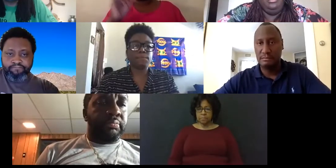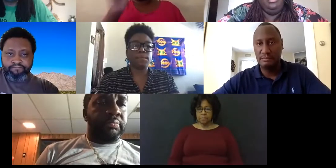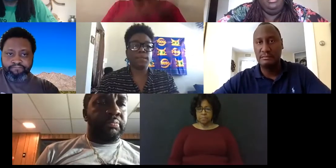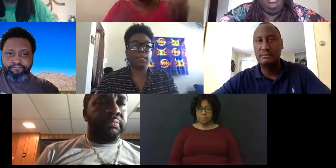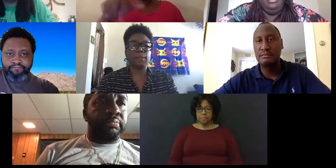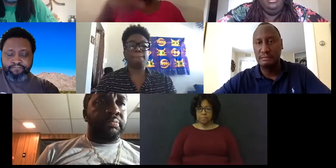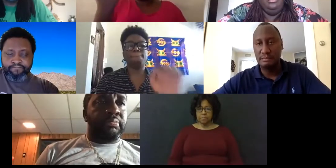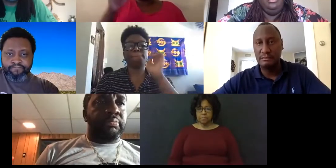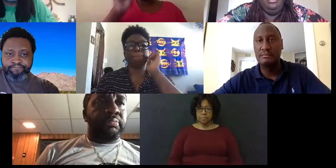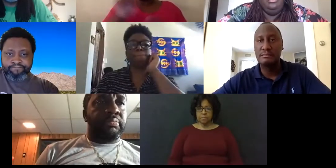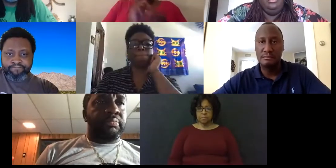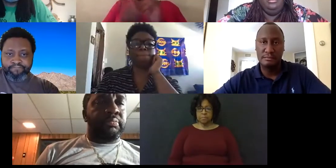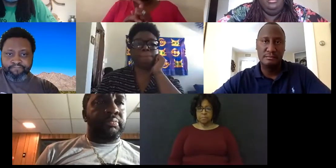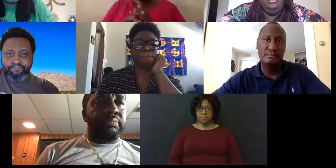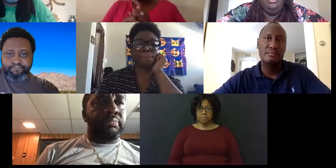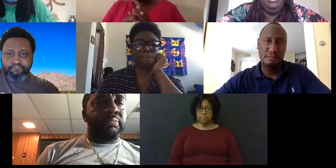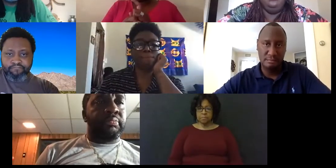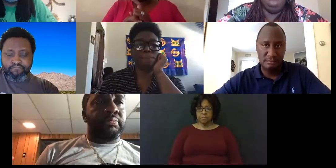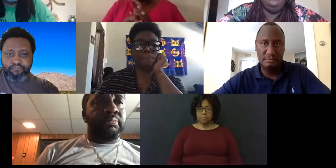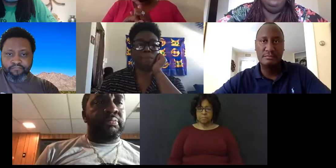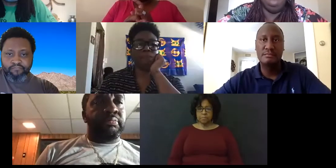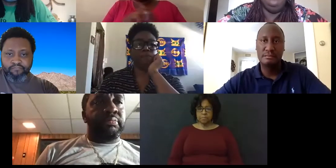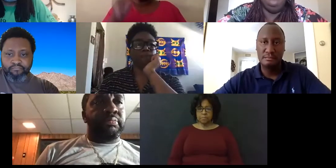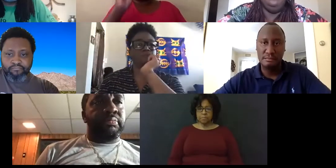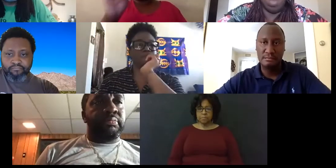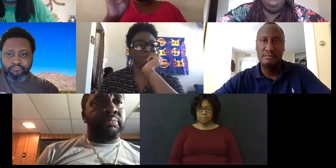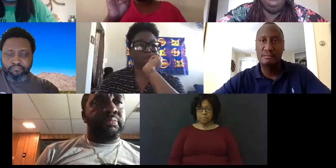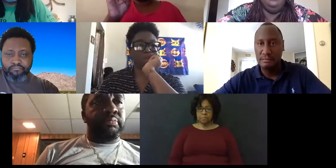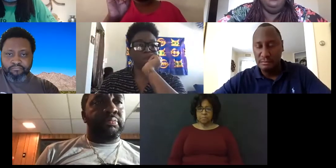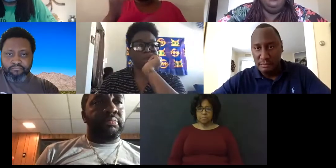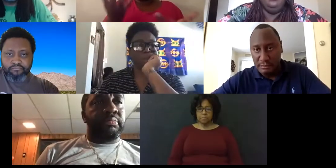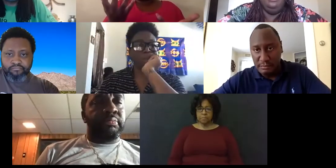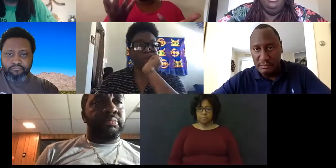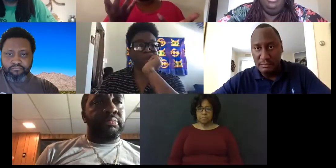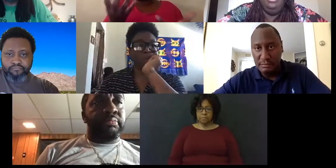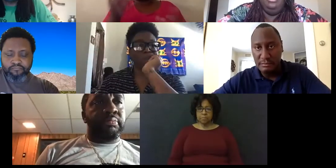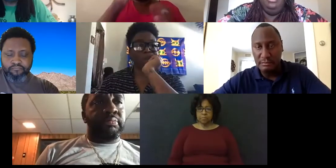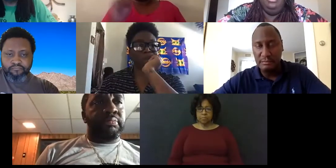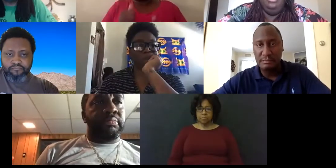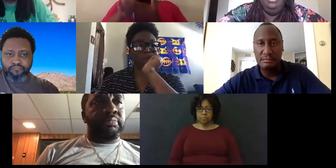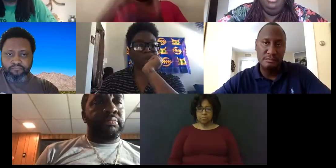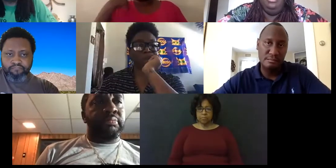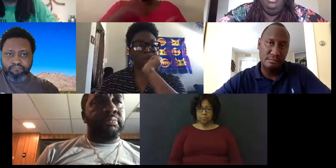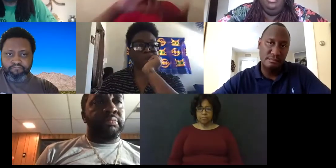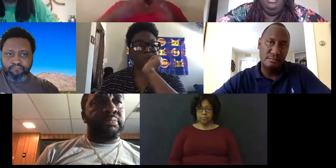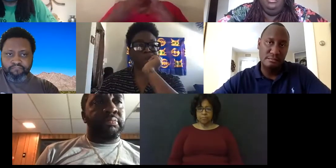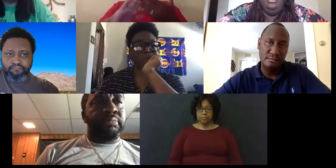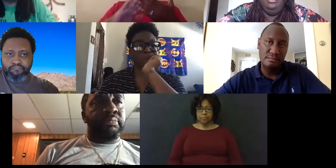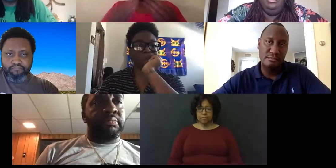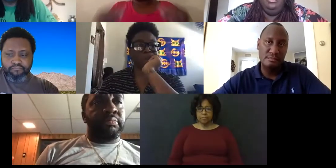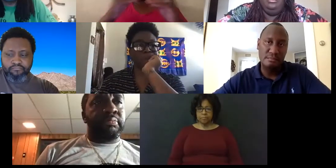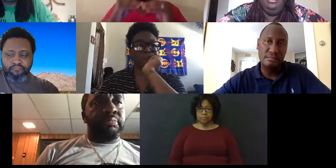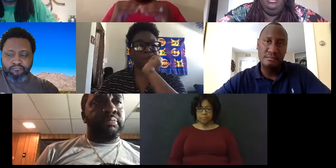needs to change, you know, that can help our community be more